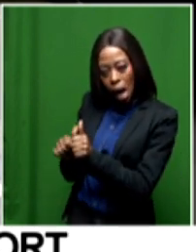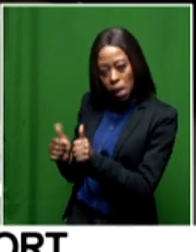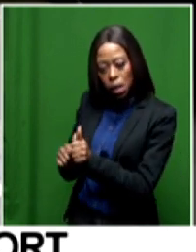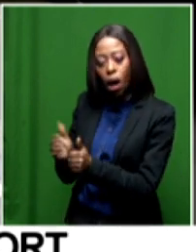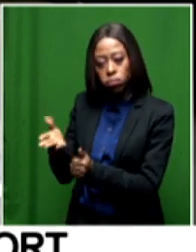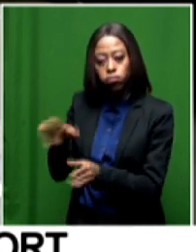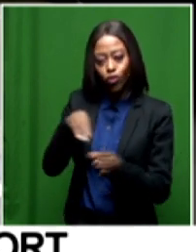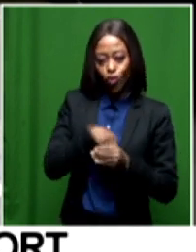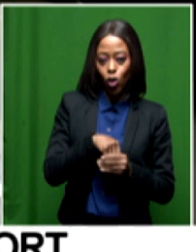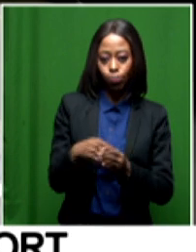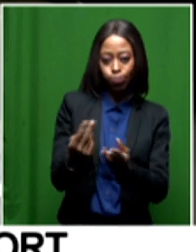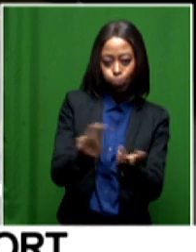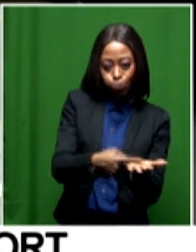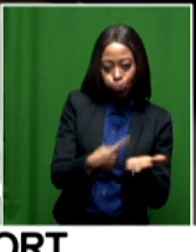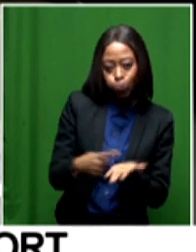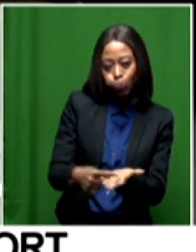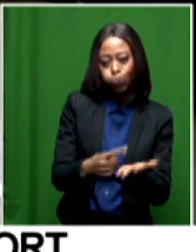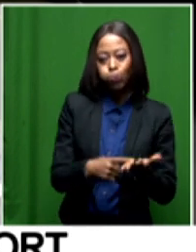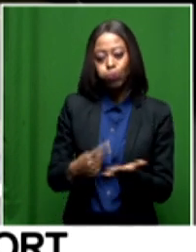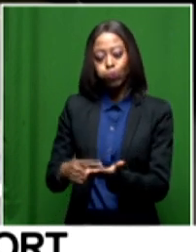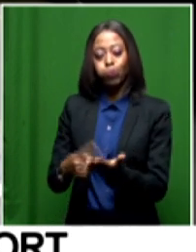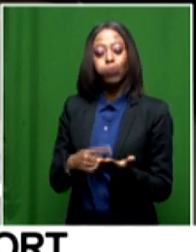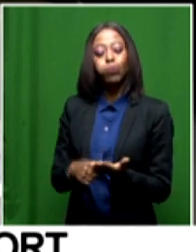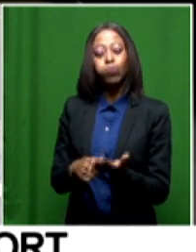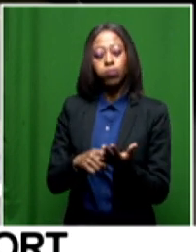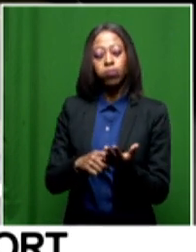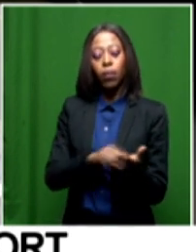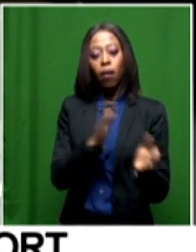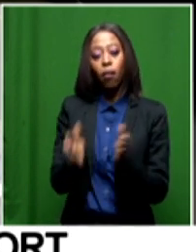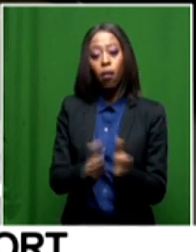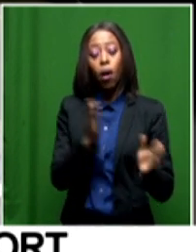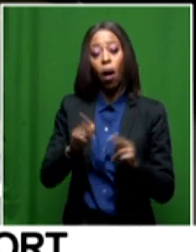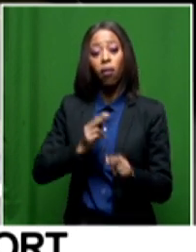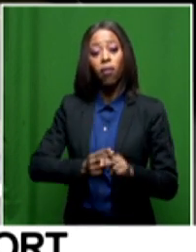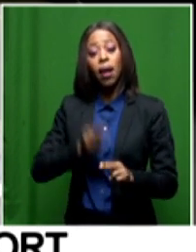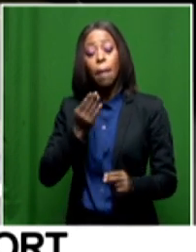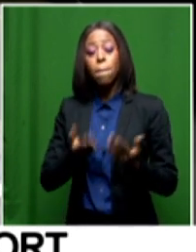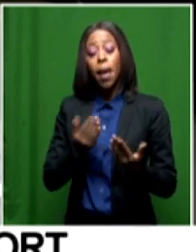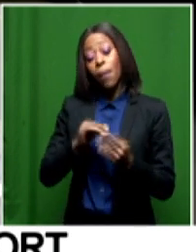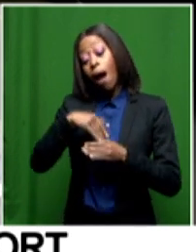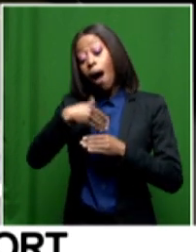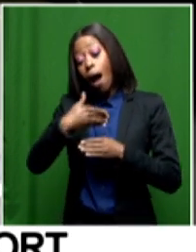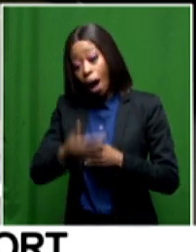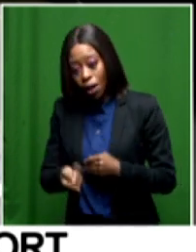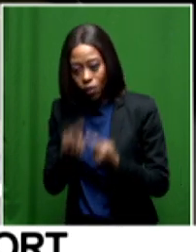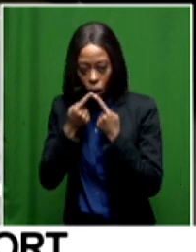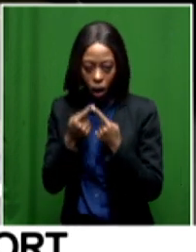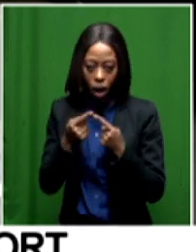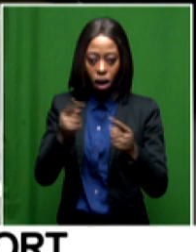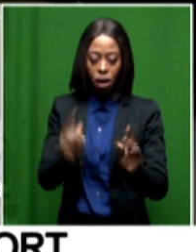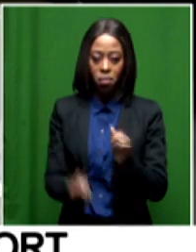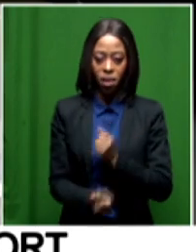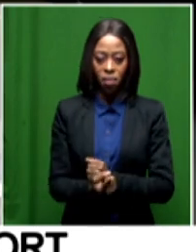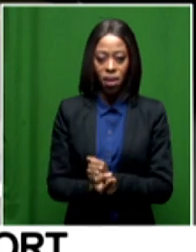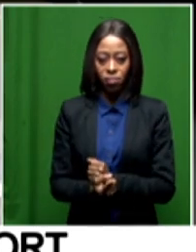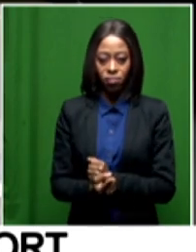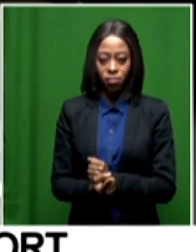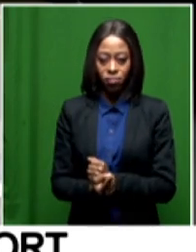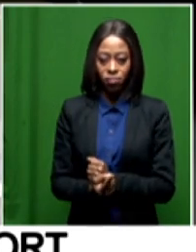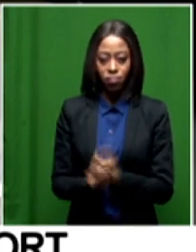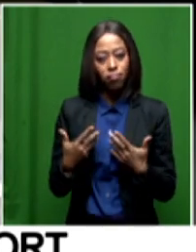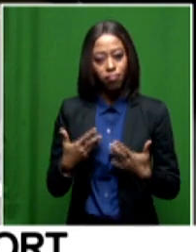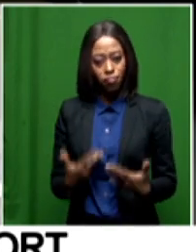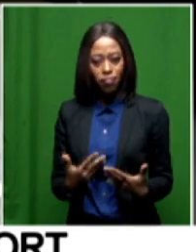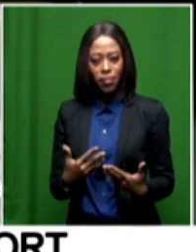players will be, you know, crossing the I's and dotting the T's, and hopefully an announcement comes up very soon. And who knows, I say